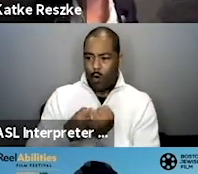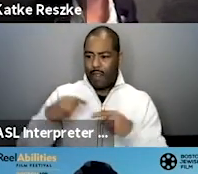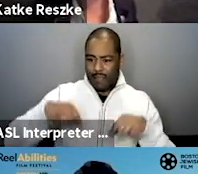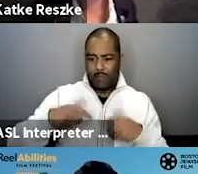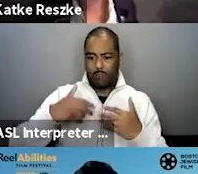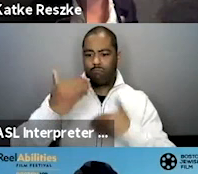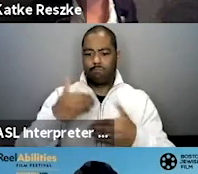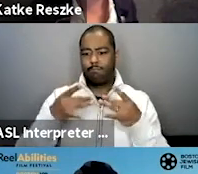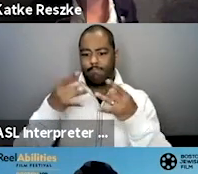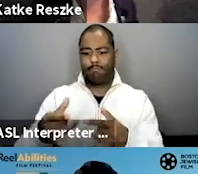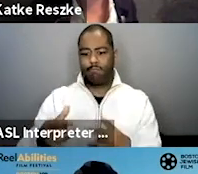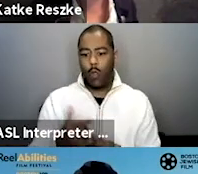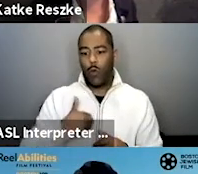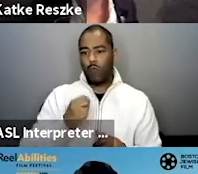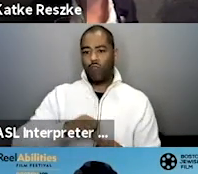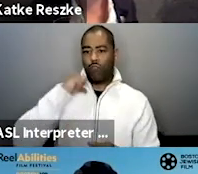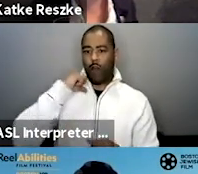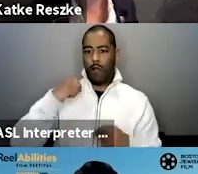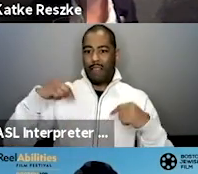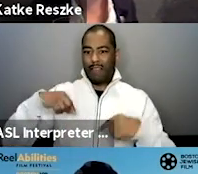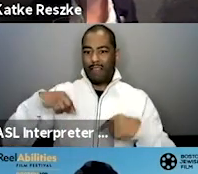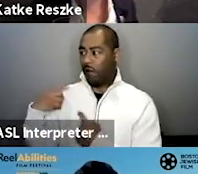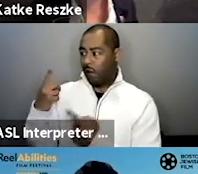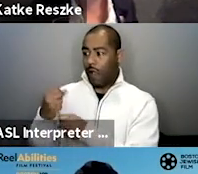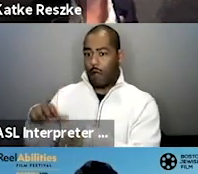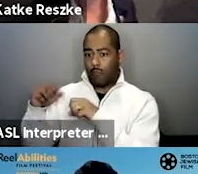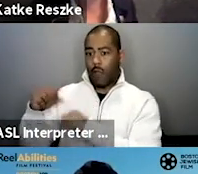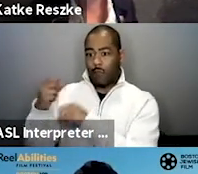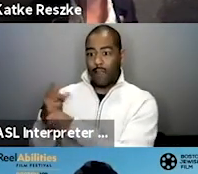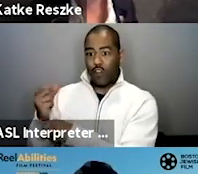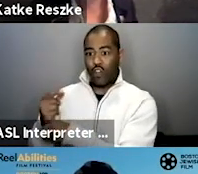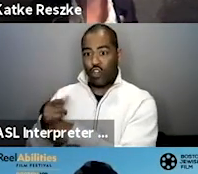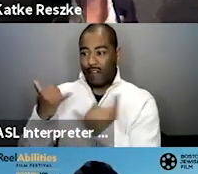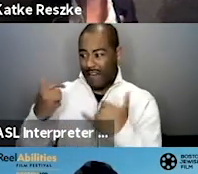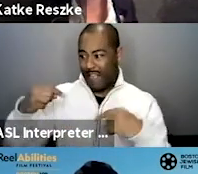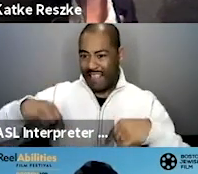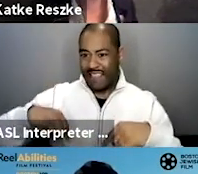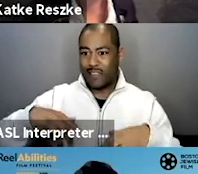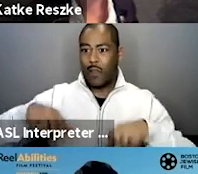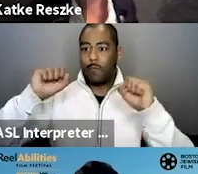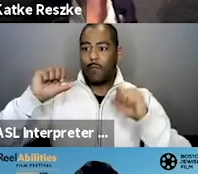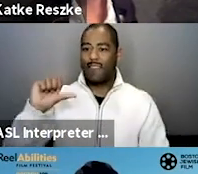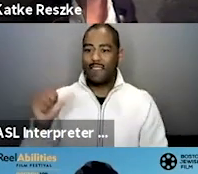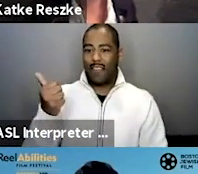proud to reach this 10th anniversary milestone. I can't believe how fast this festival has flown by.